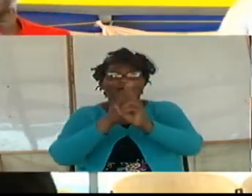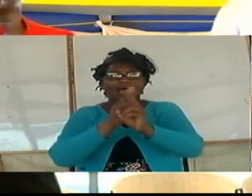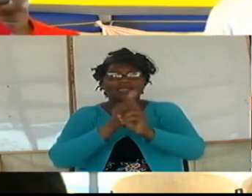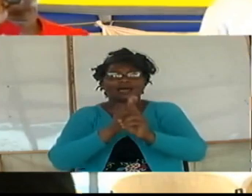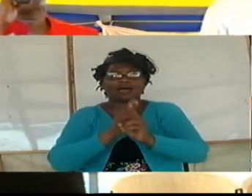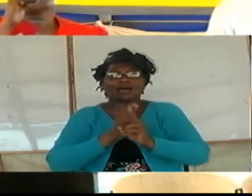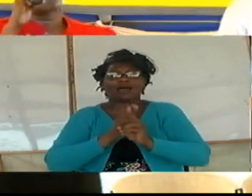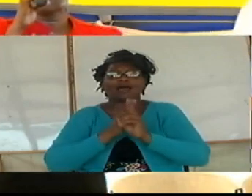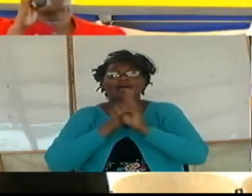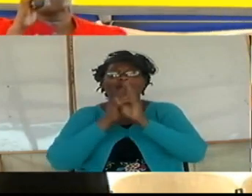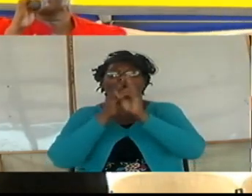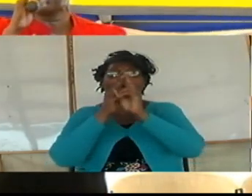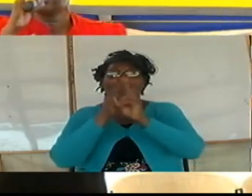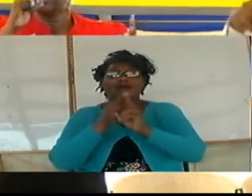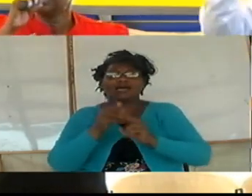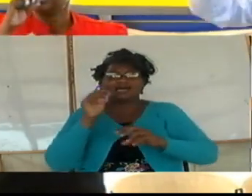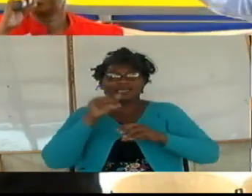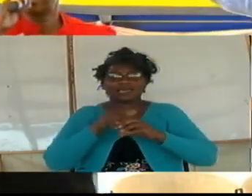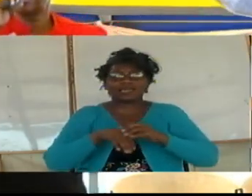Hosanna